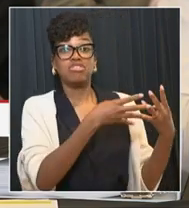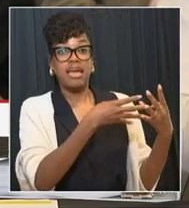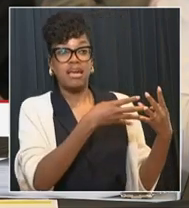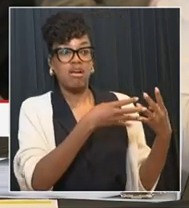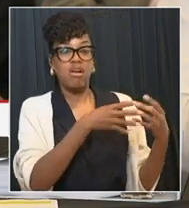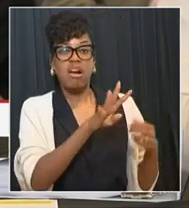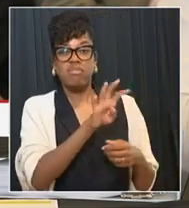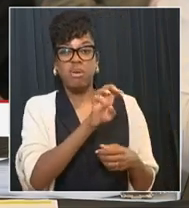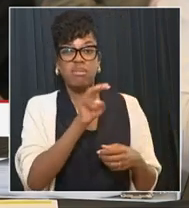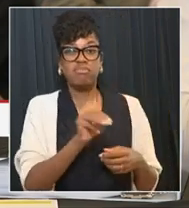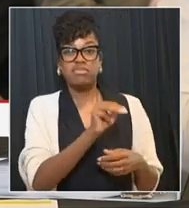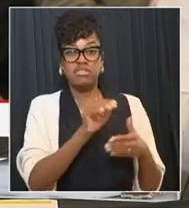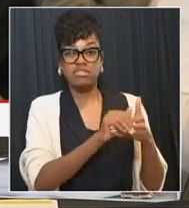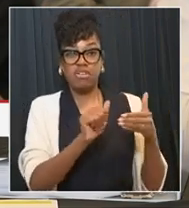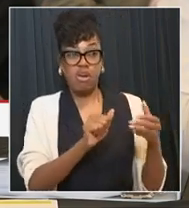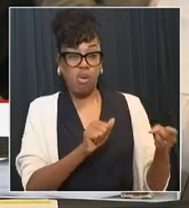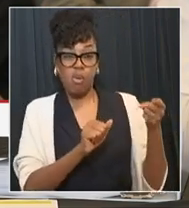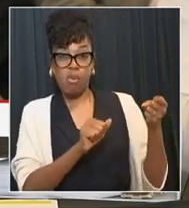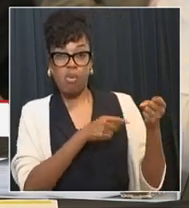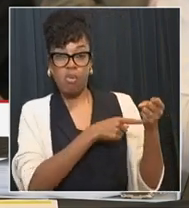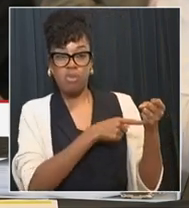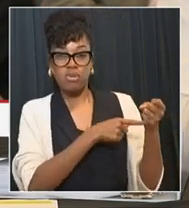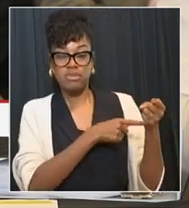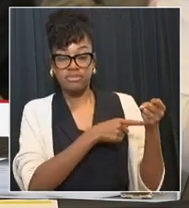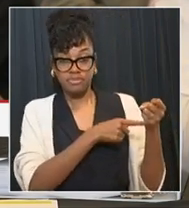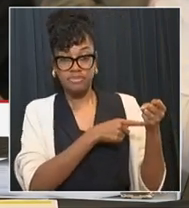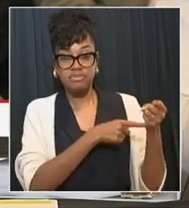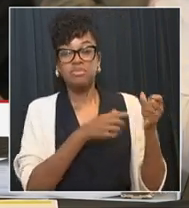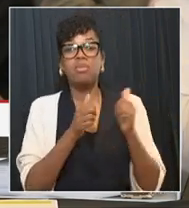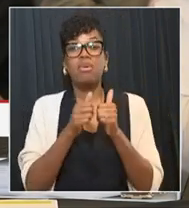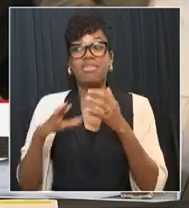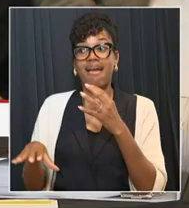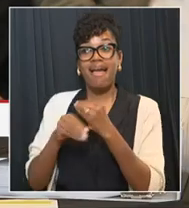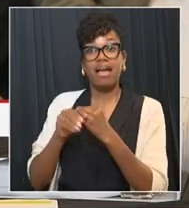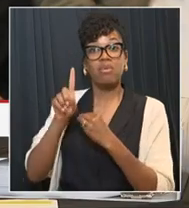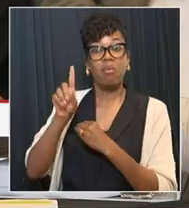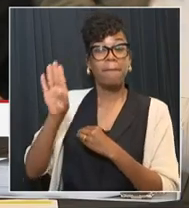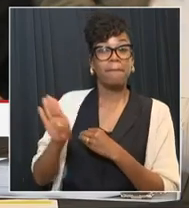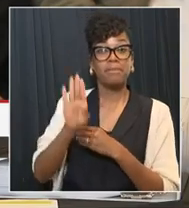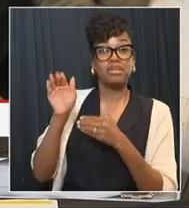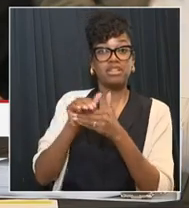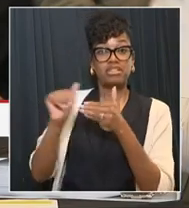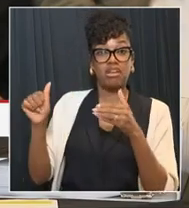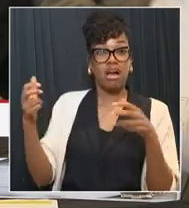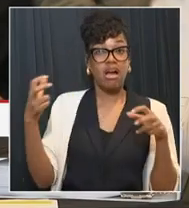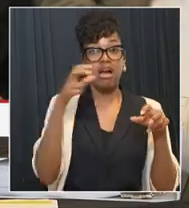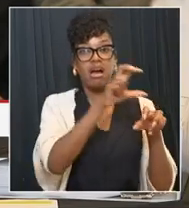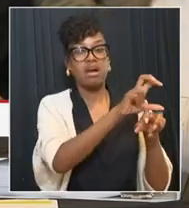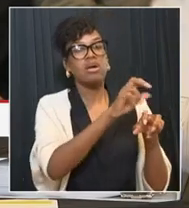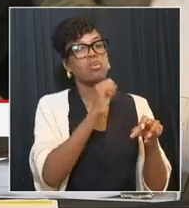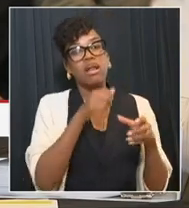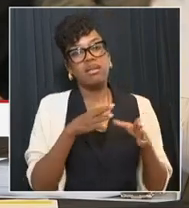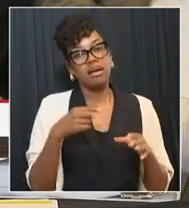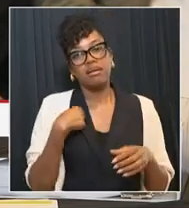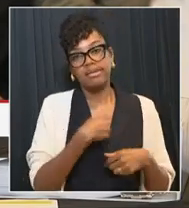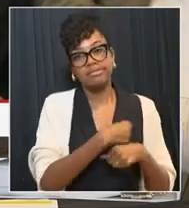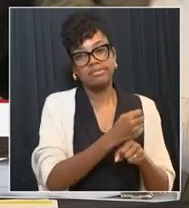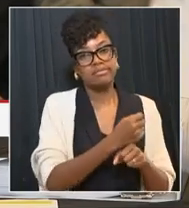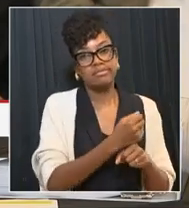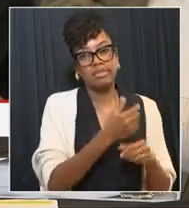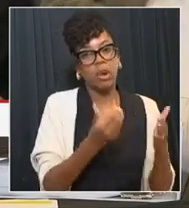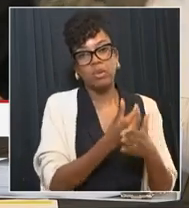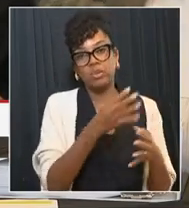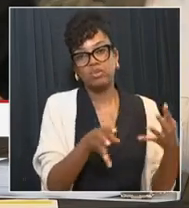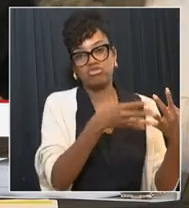million without adding $1 billion would not give us a new jail. So we had to make a